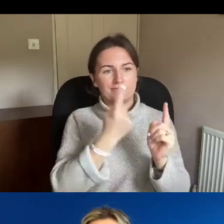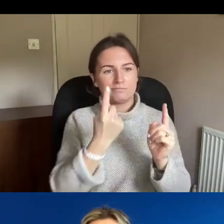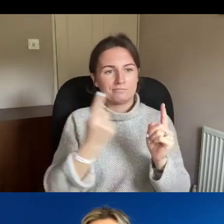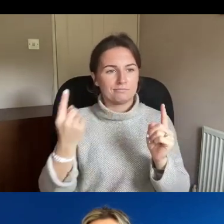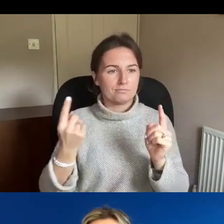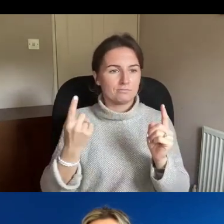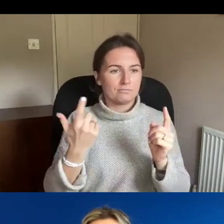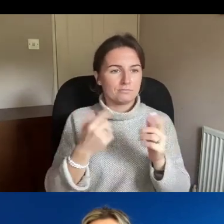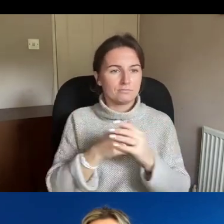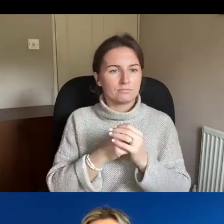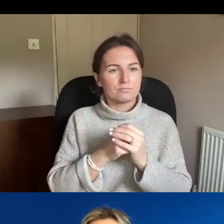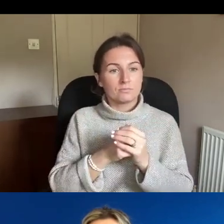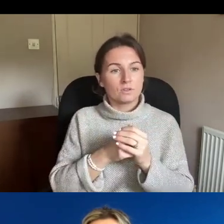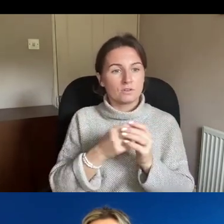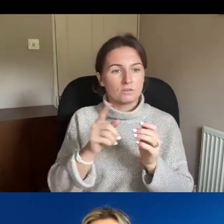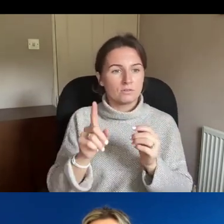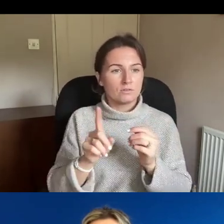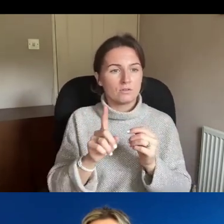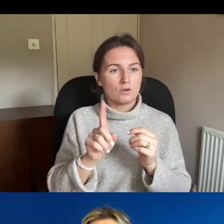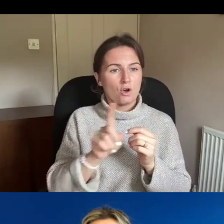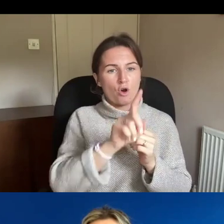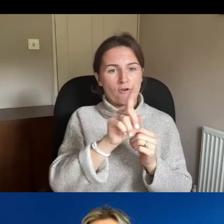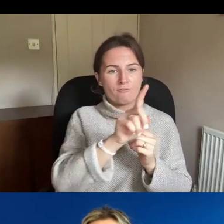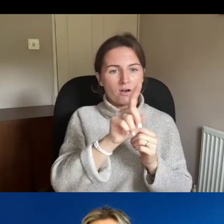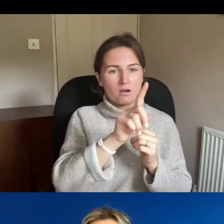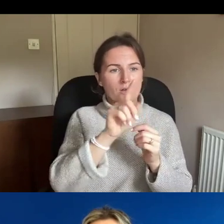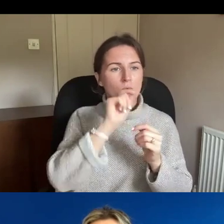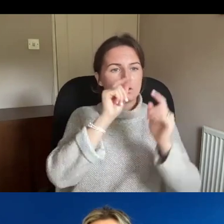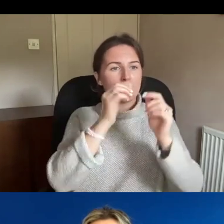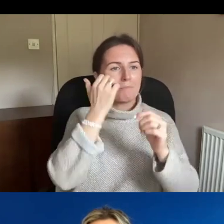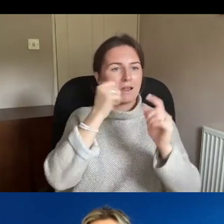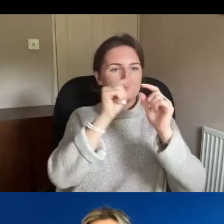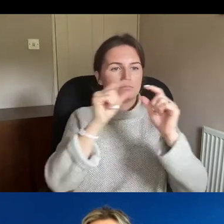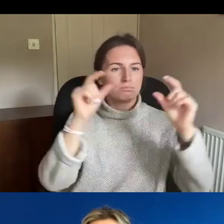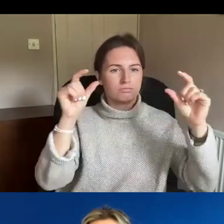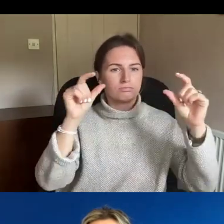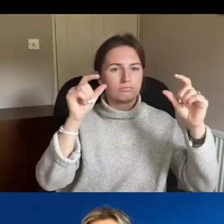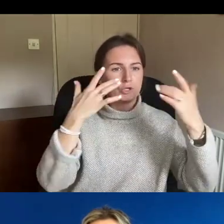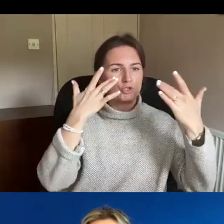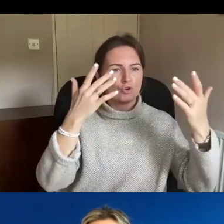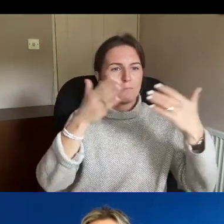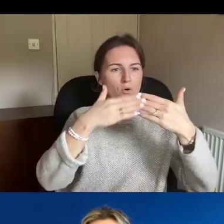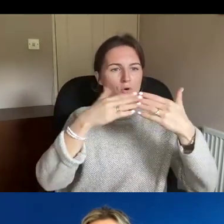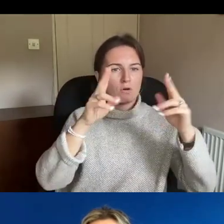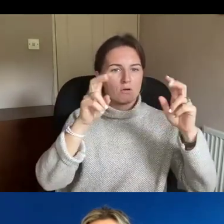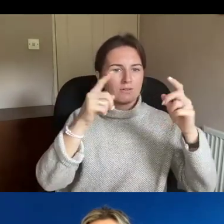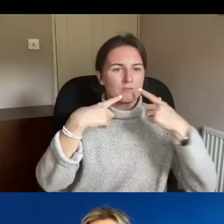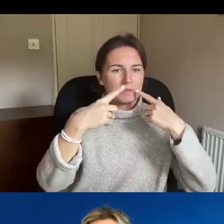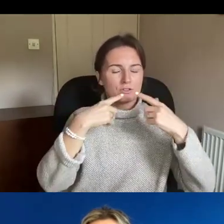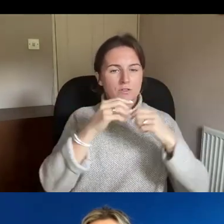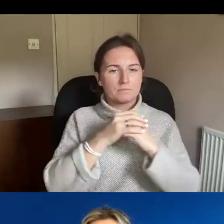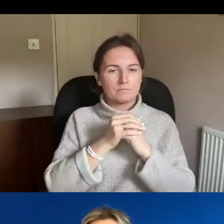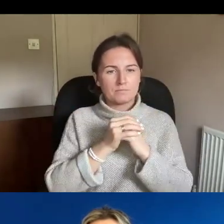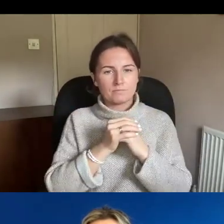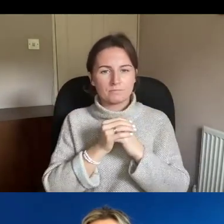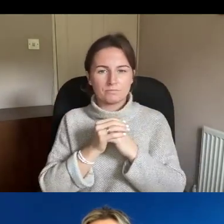Total amount awarded per head. If you hover over these top banners, if they're a bit, sometimes the titles do go a bit smaller on the screen, you can hover over and see the